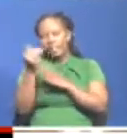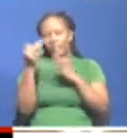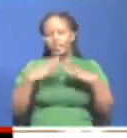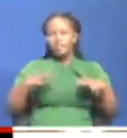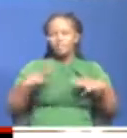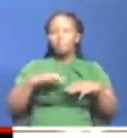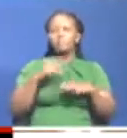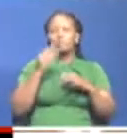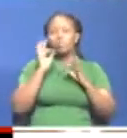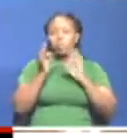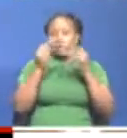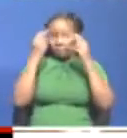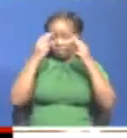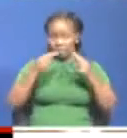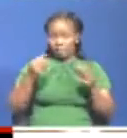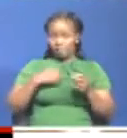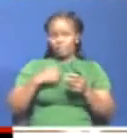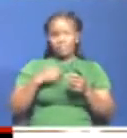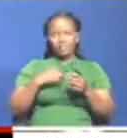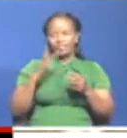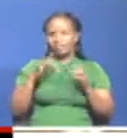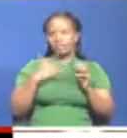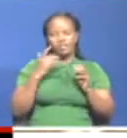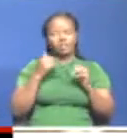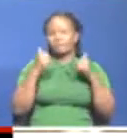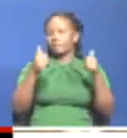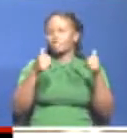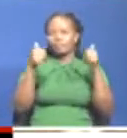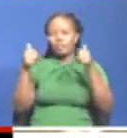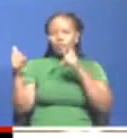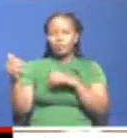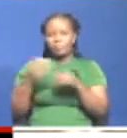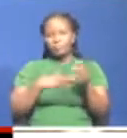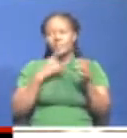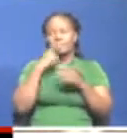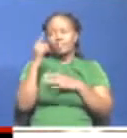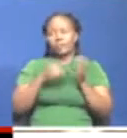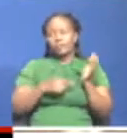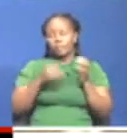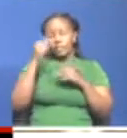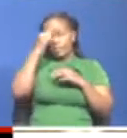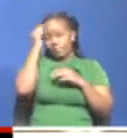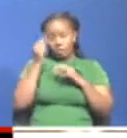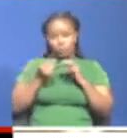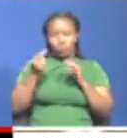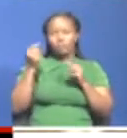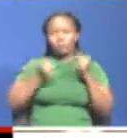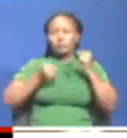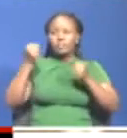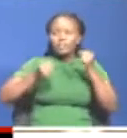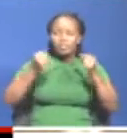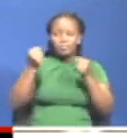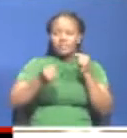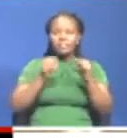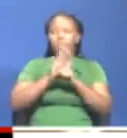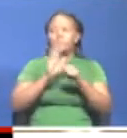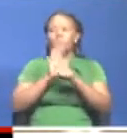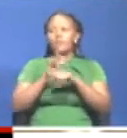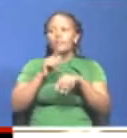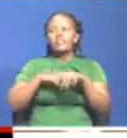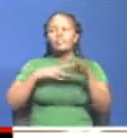Hellen yako hapa huwa wanasiona vizuri. So nimesema sababu ya speed huwa naenda road races sometimes I need speed. So nimekuja at